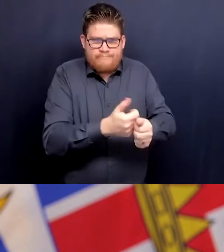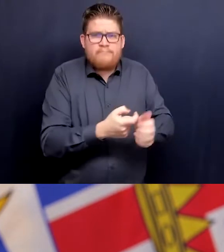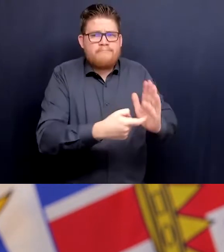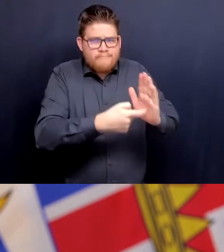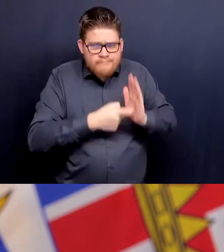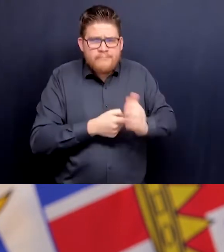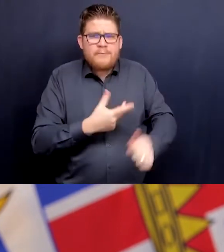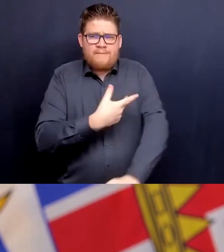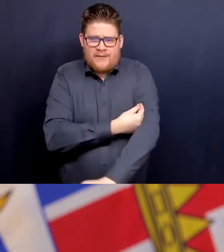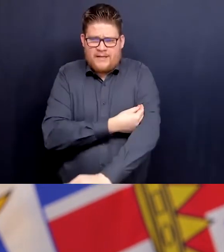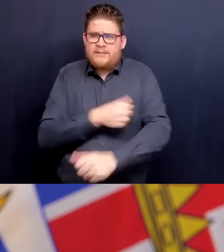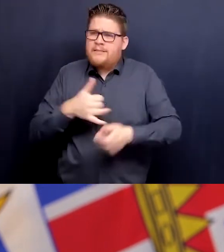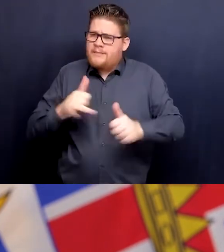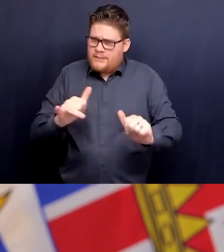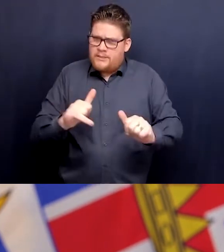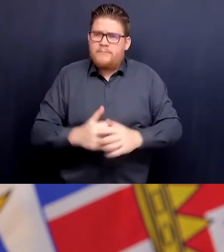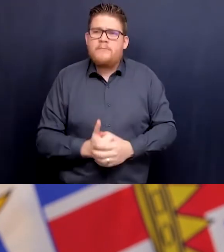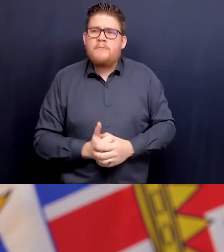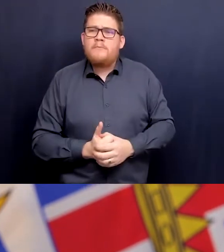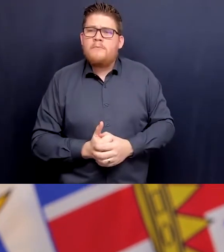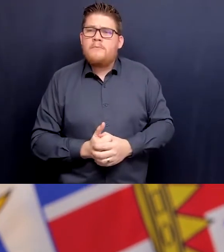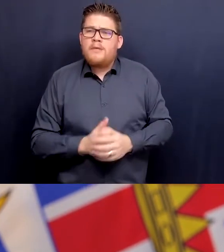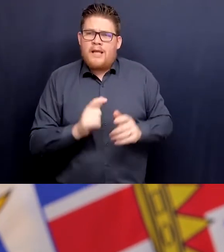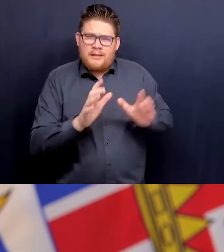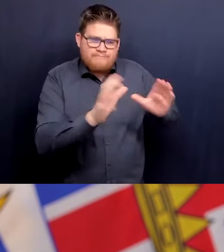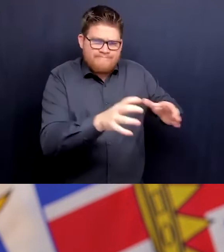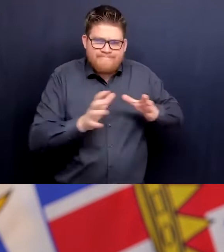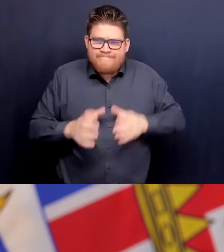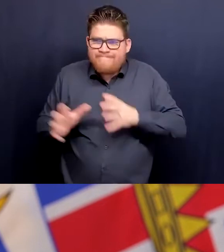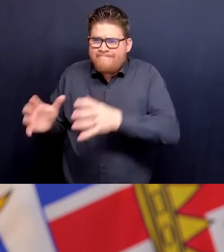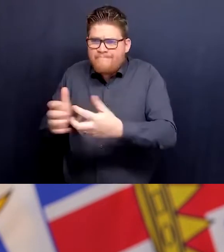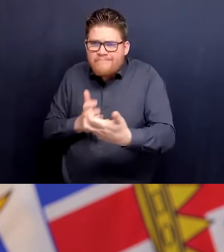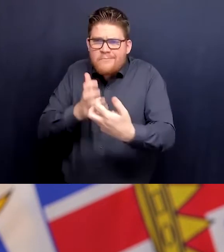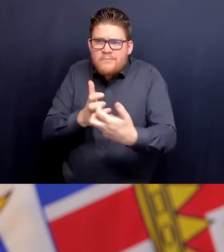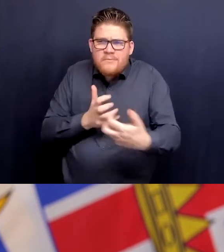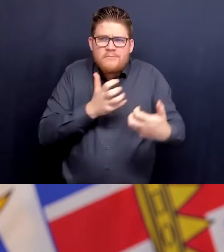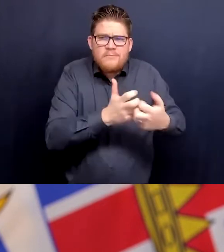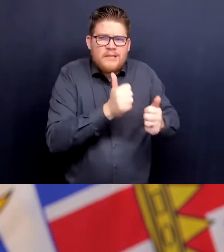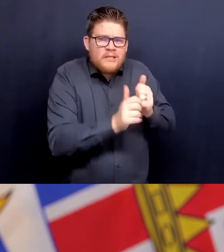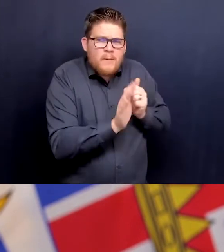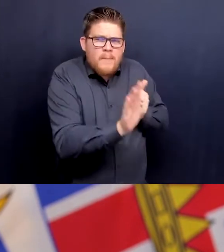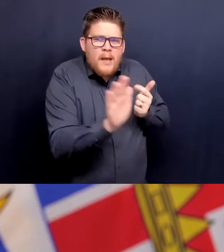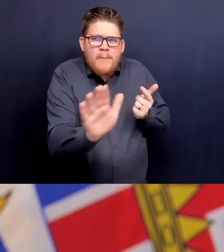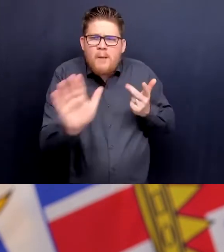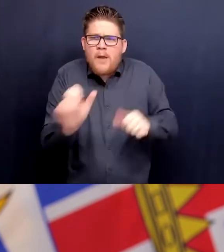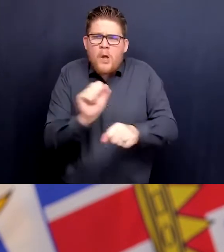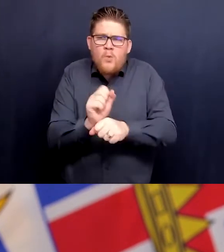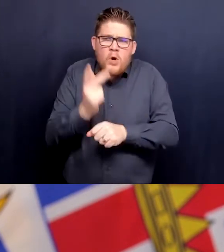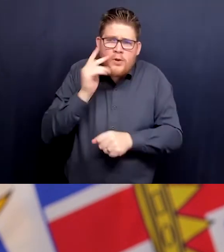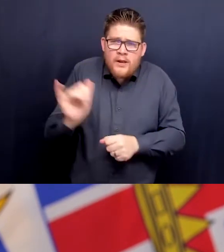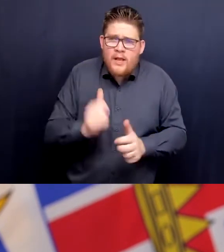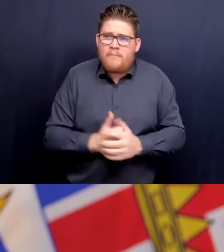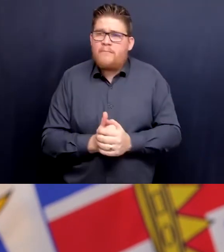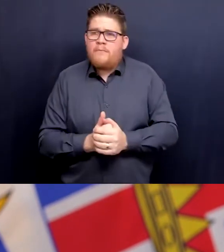settings, but we're doing that on a more tailored basis to each of the regulated health professions and in a stepwise